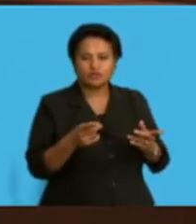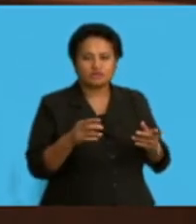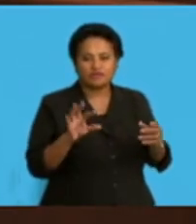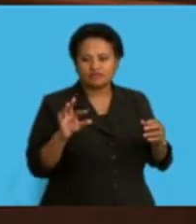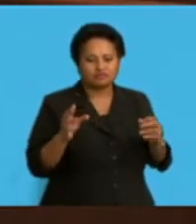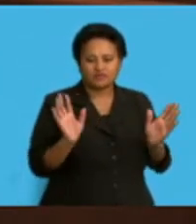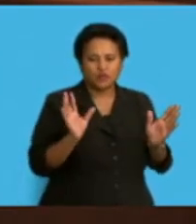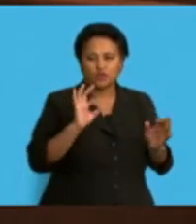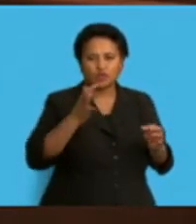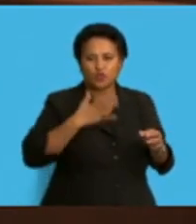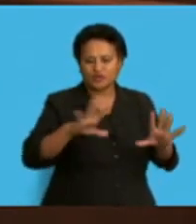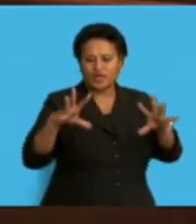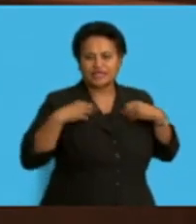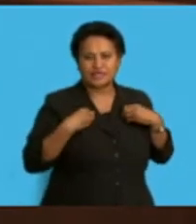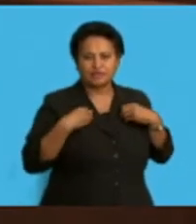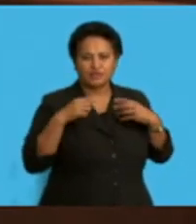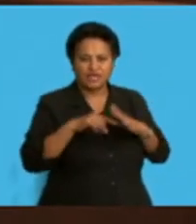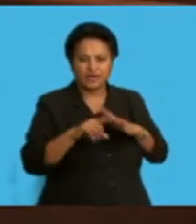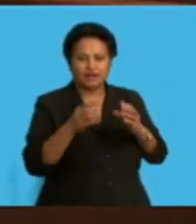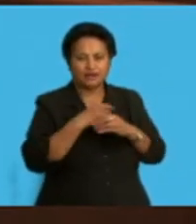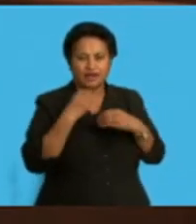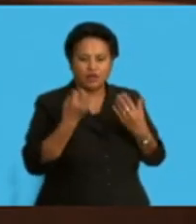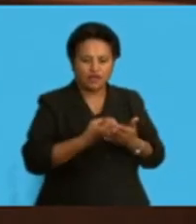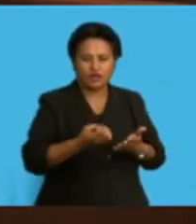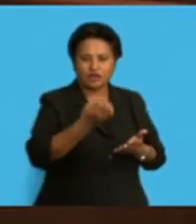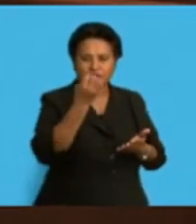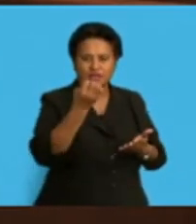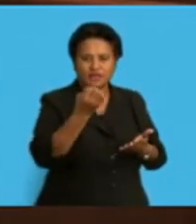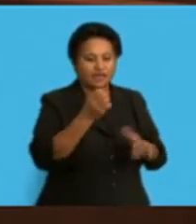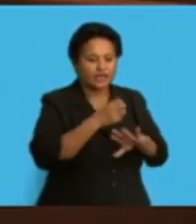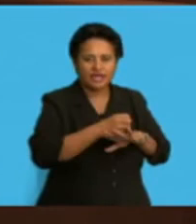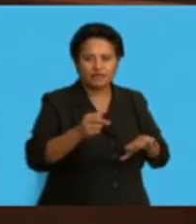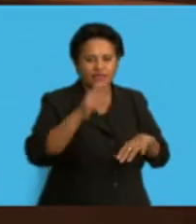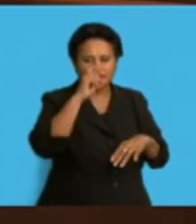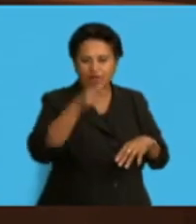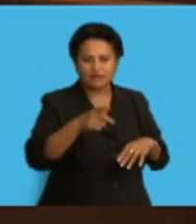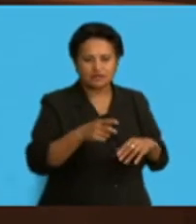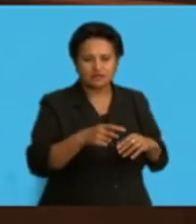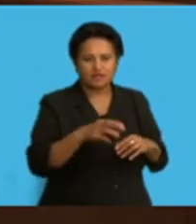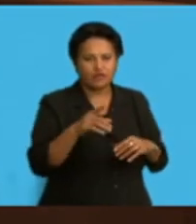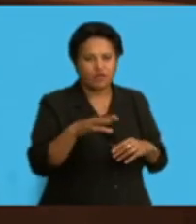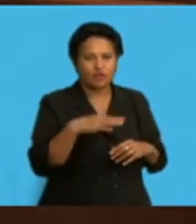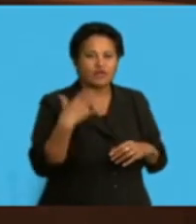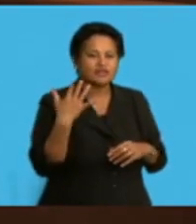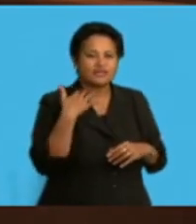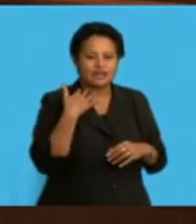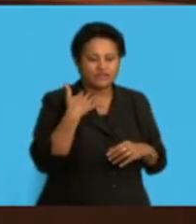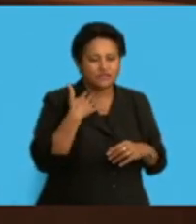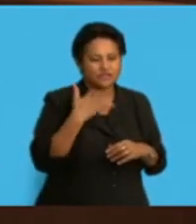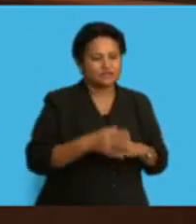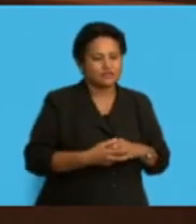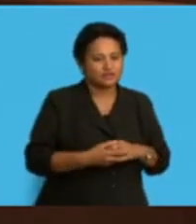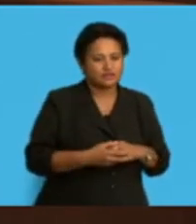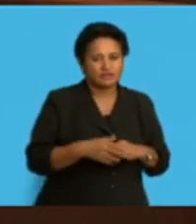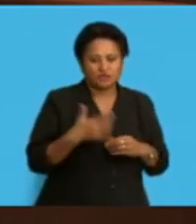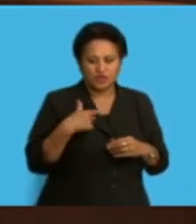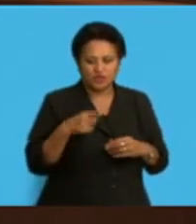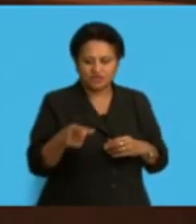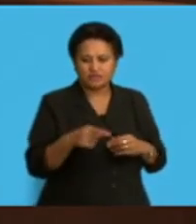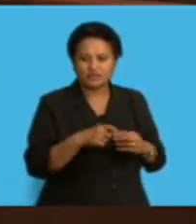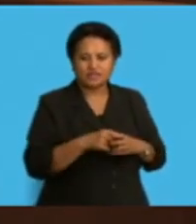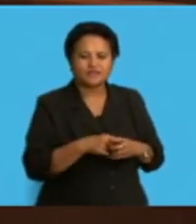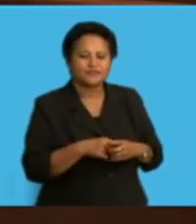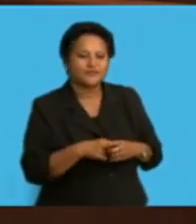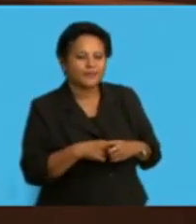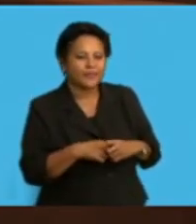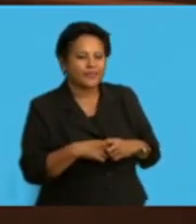government will no longer tolerate companies that want to make enormous margins through greed. They hold back the economy, they hold back growth, they hold back the